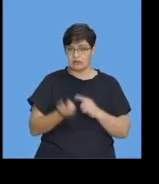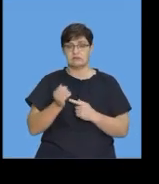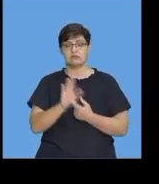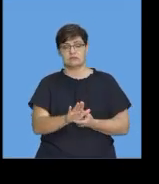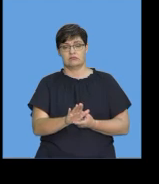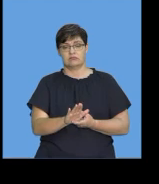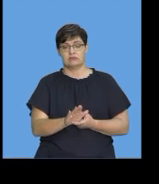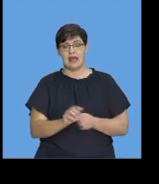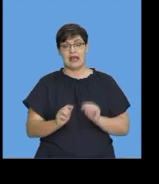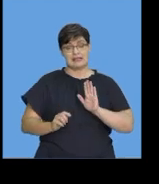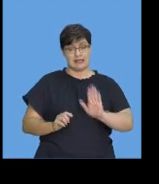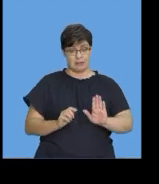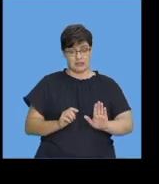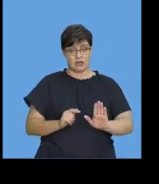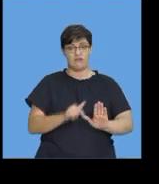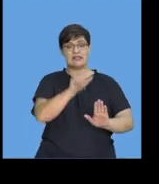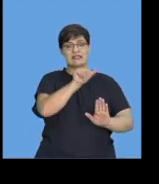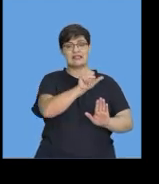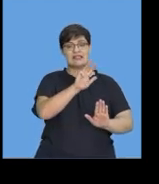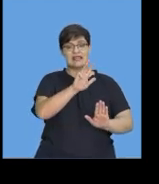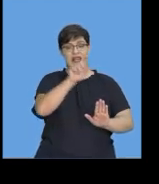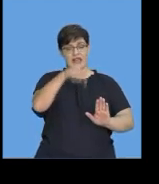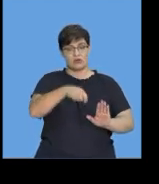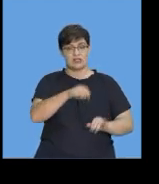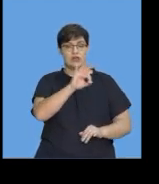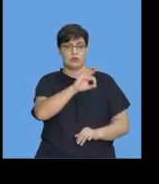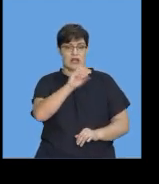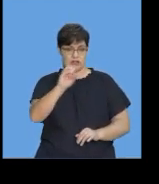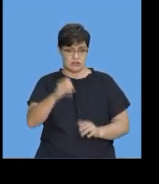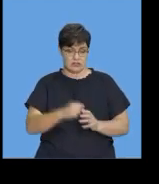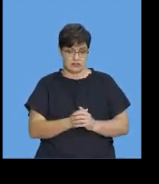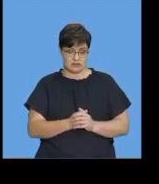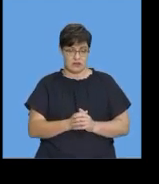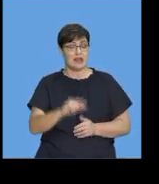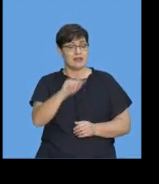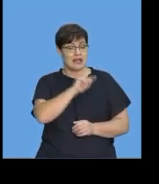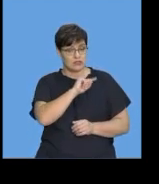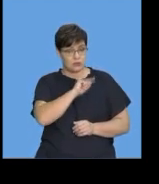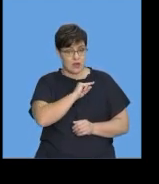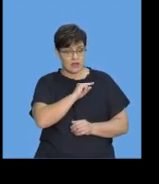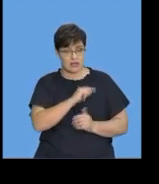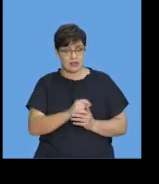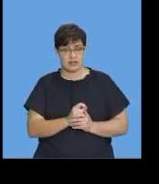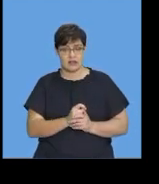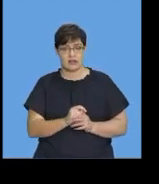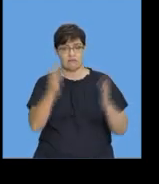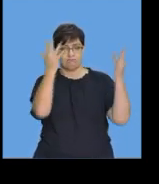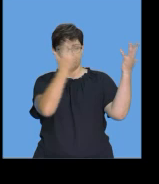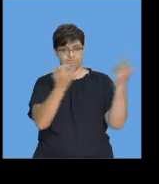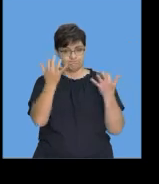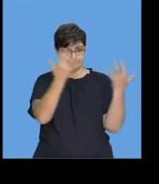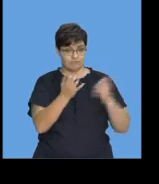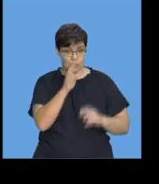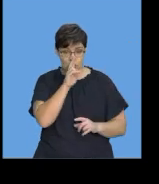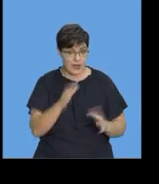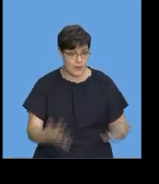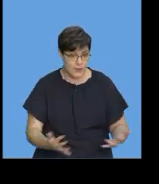as a debit balance of 69,300. Therefore, look at my